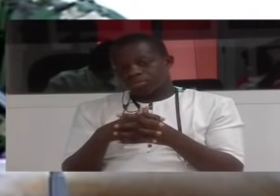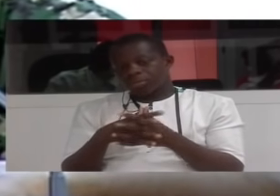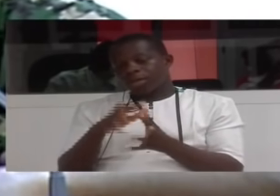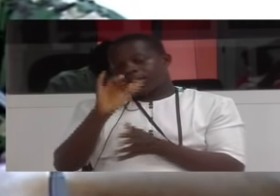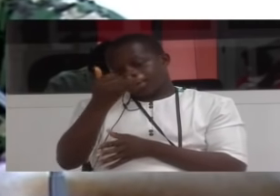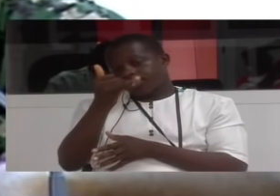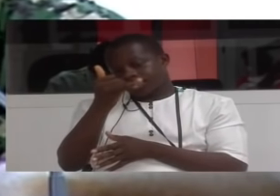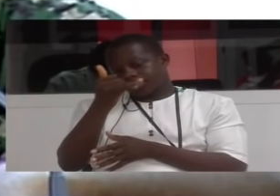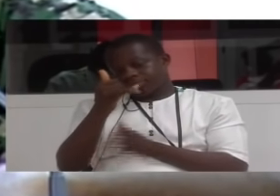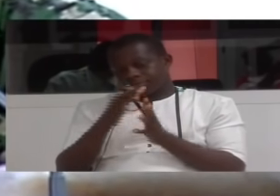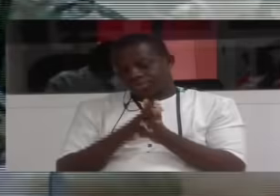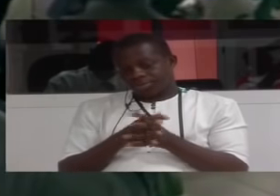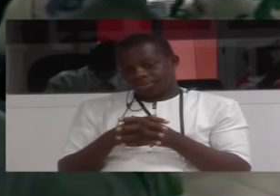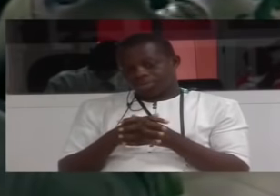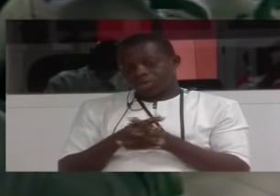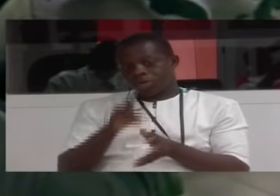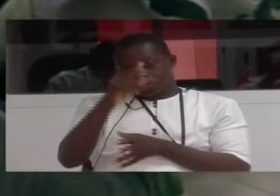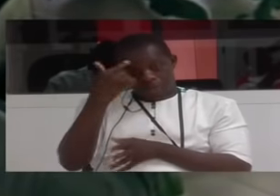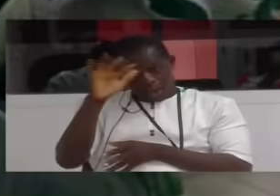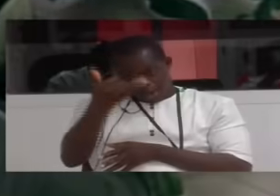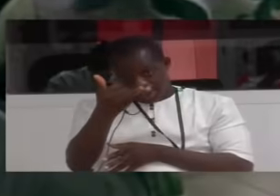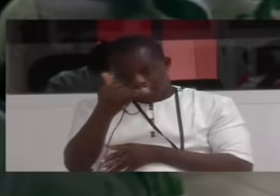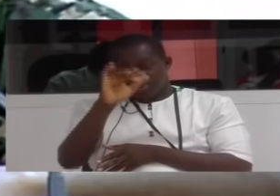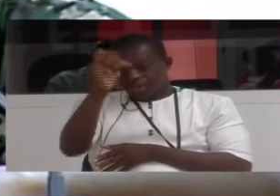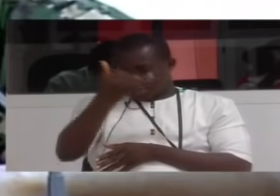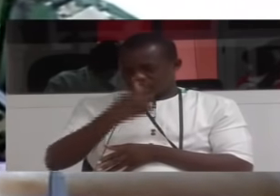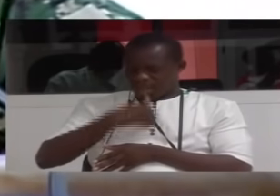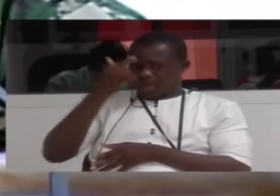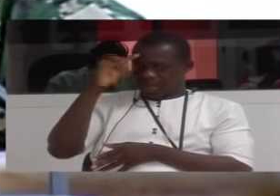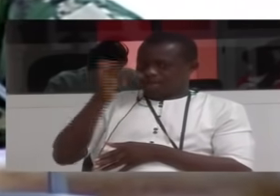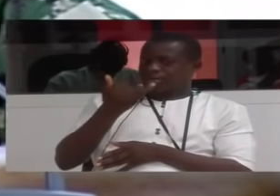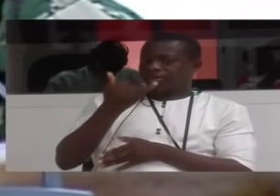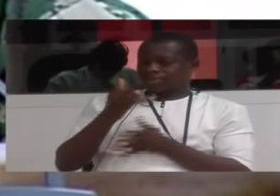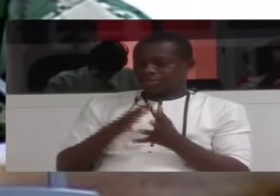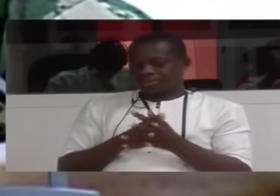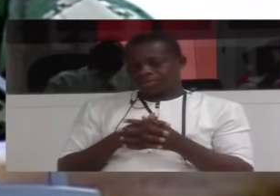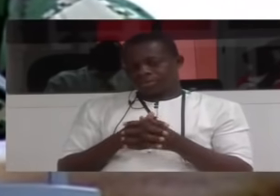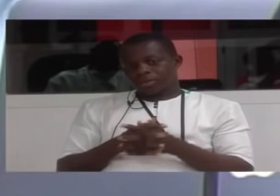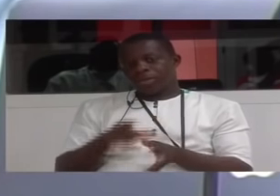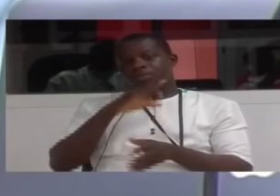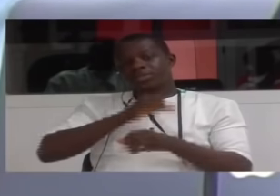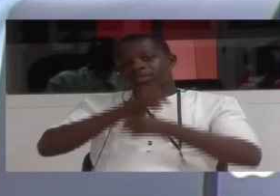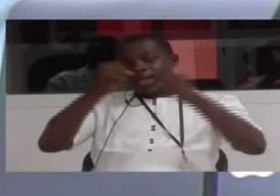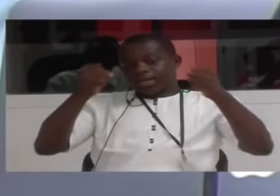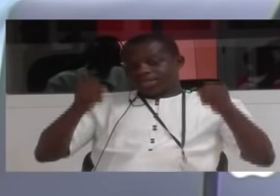wow. Yes. You agree? I agreed, of course. Mr. Chair,